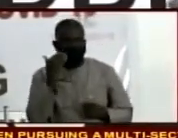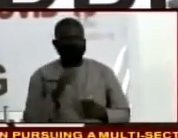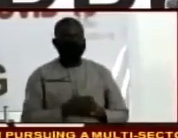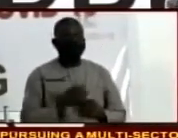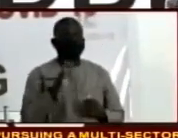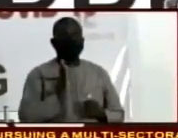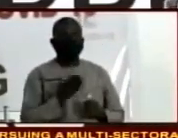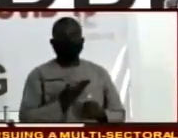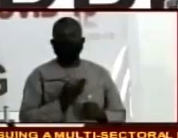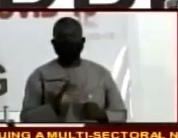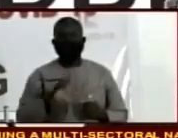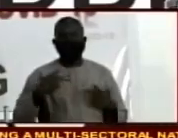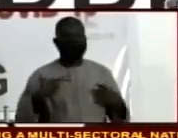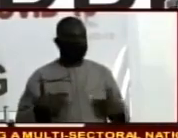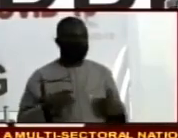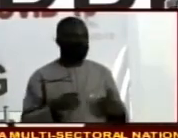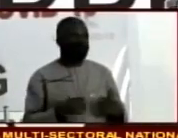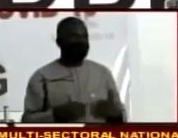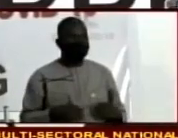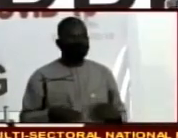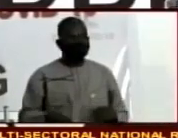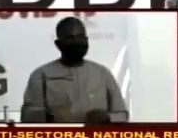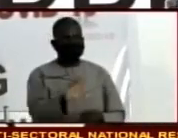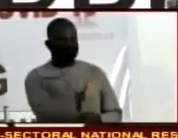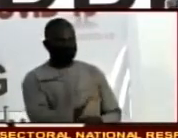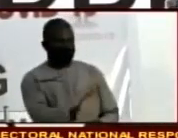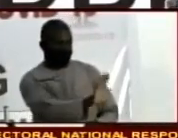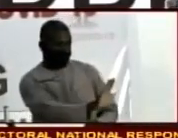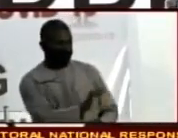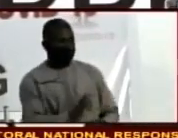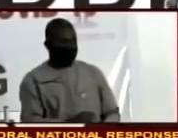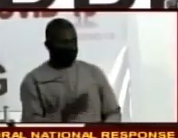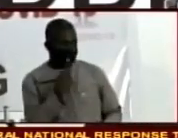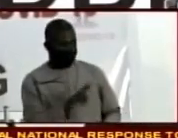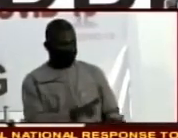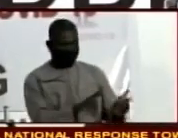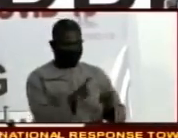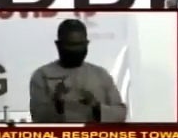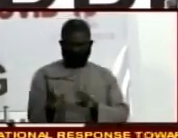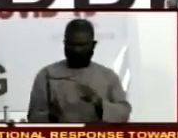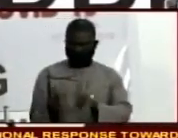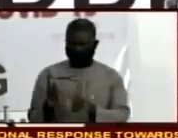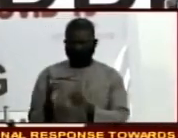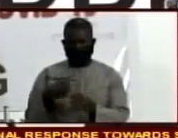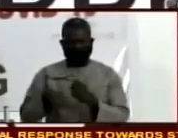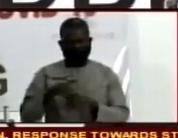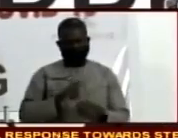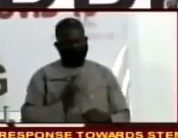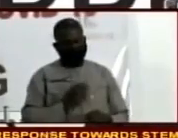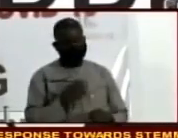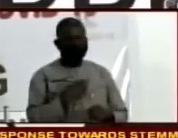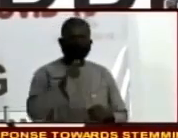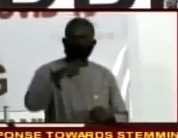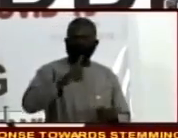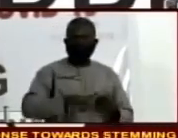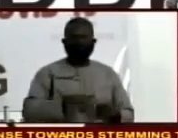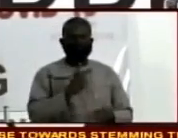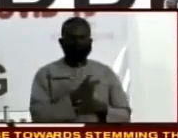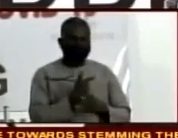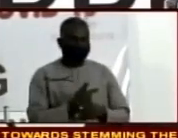physical space. We need to be very observant of the persons around us and of the need to maintain